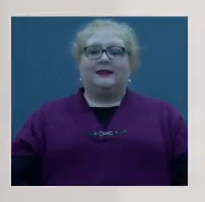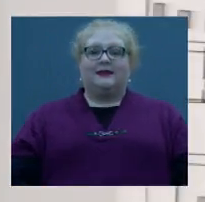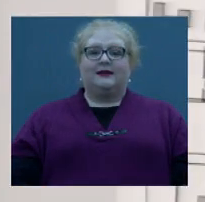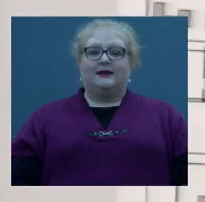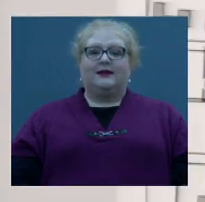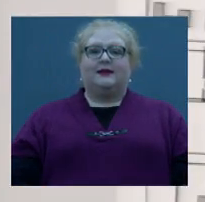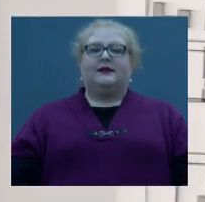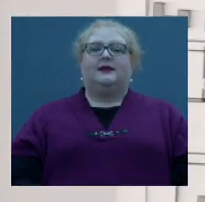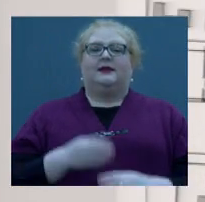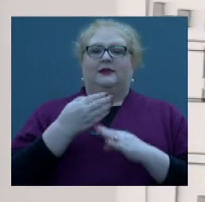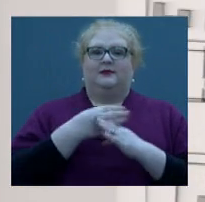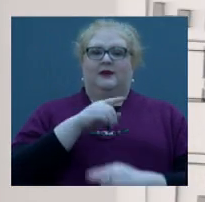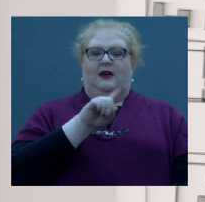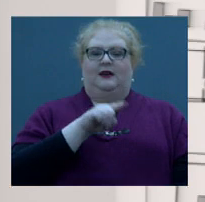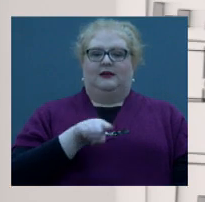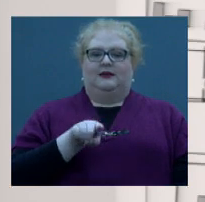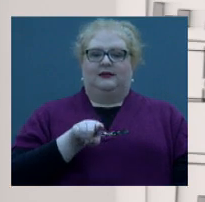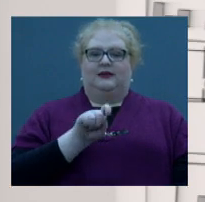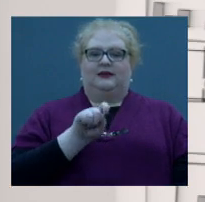file